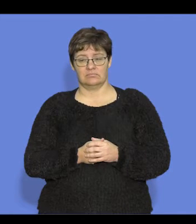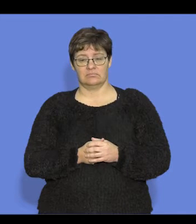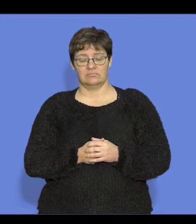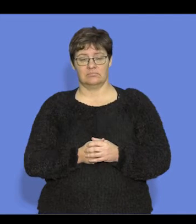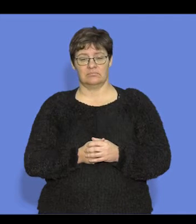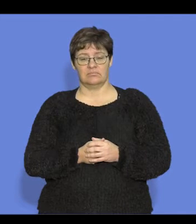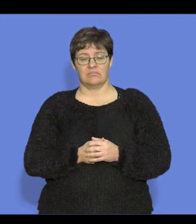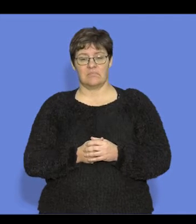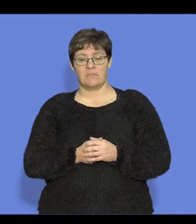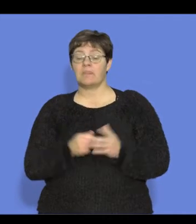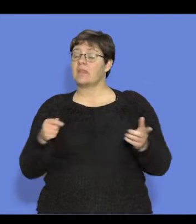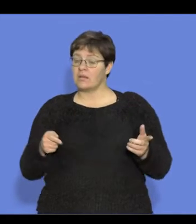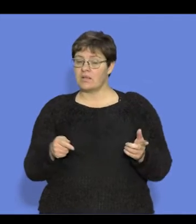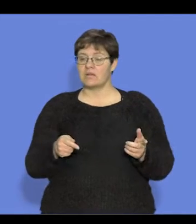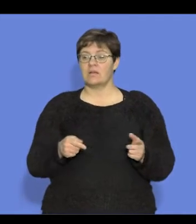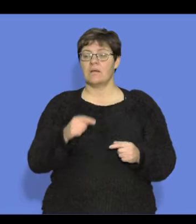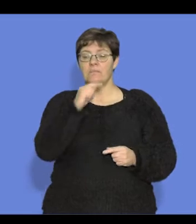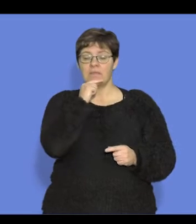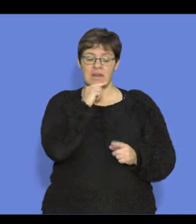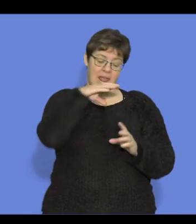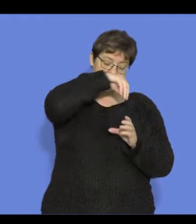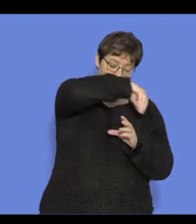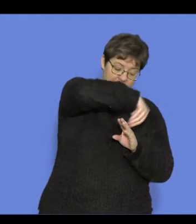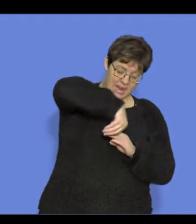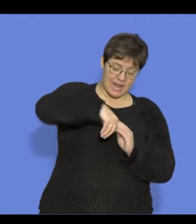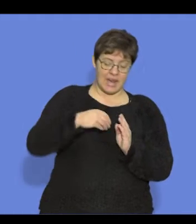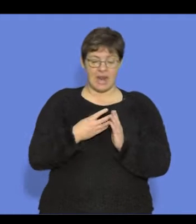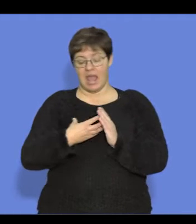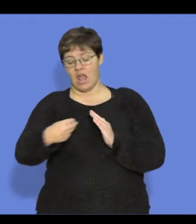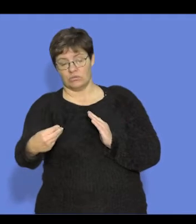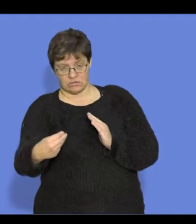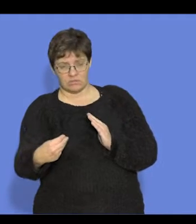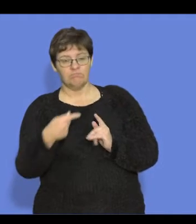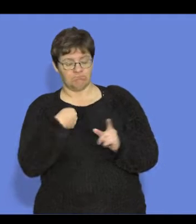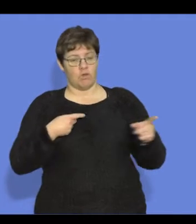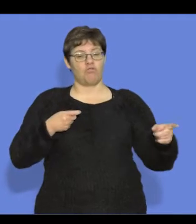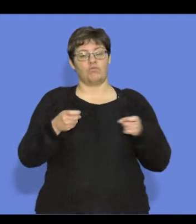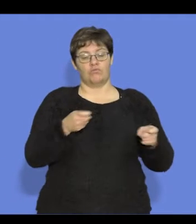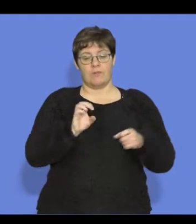substances into and out of the vascular cylinder.